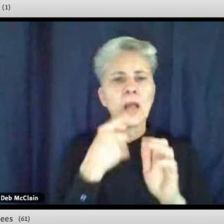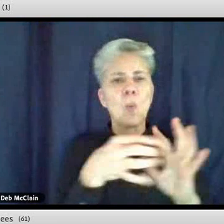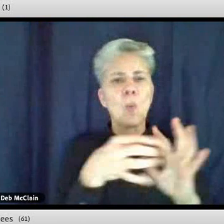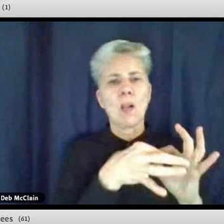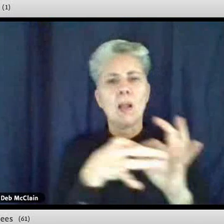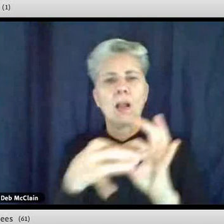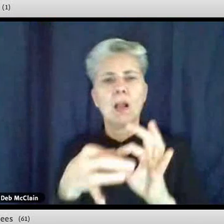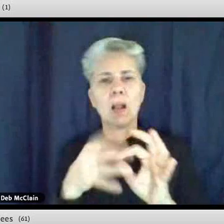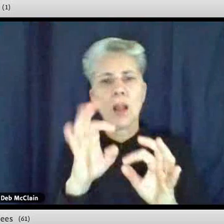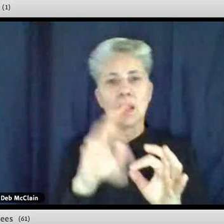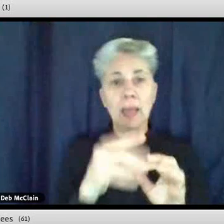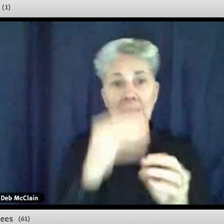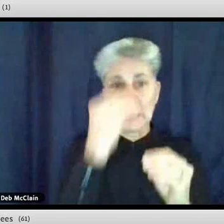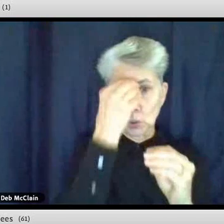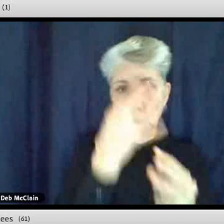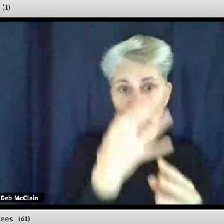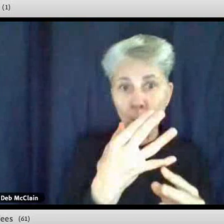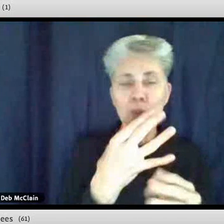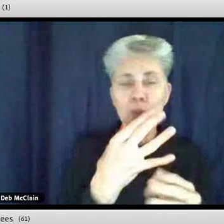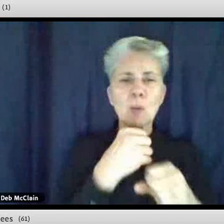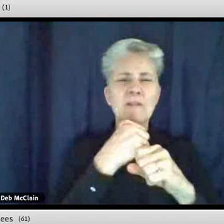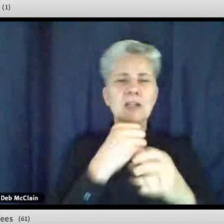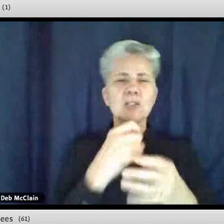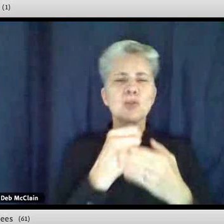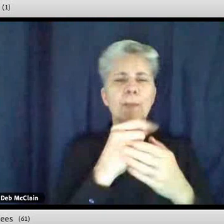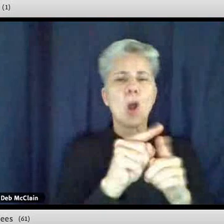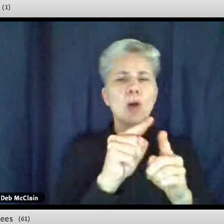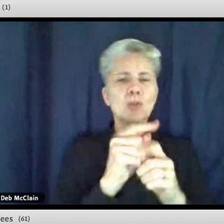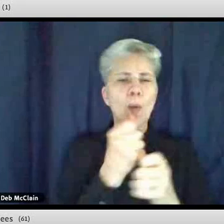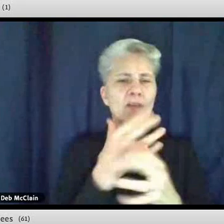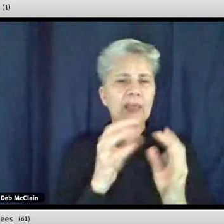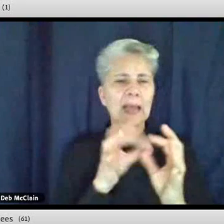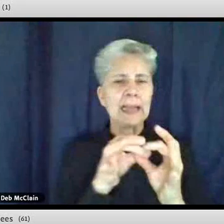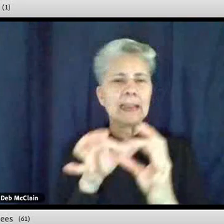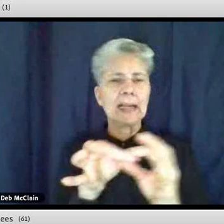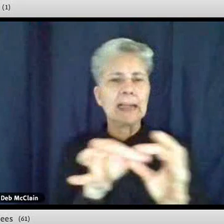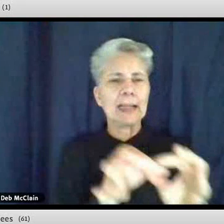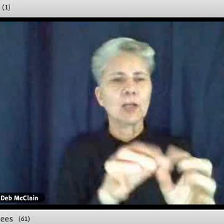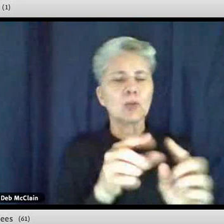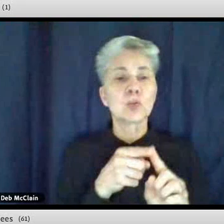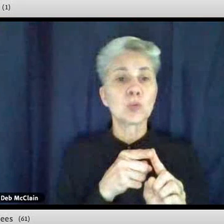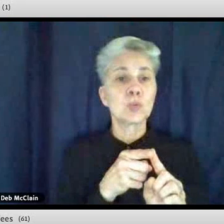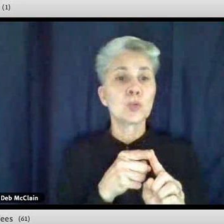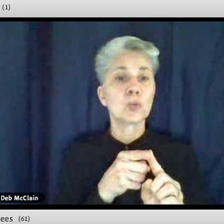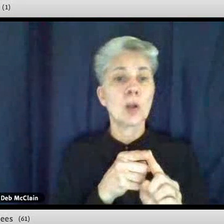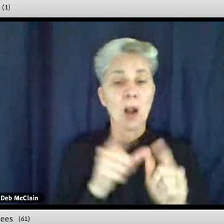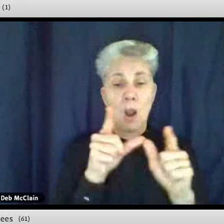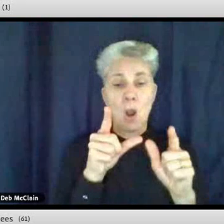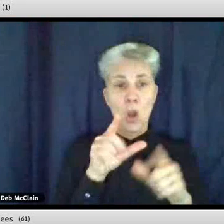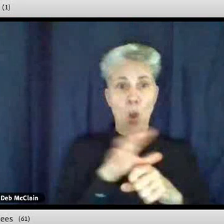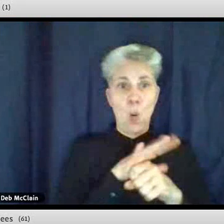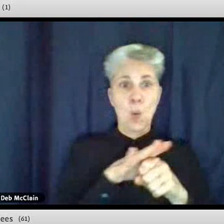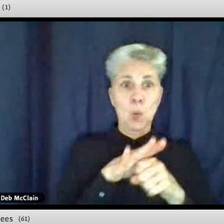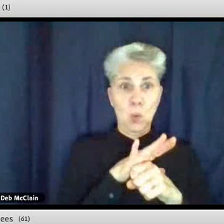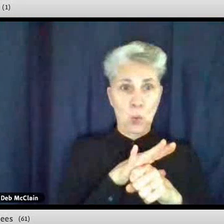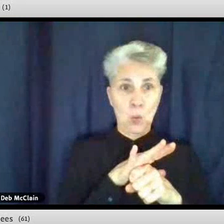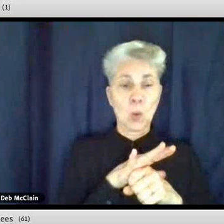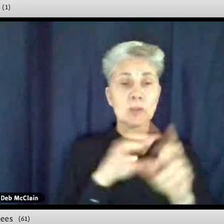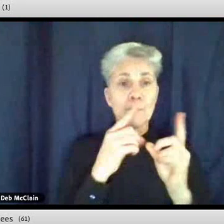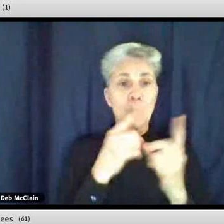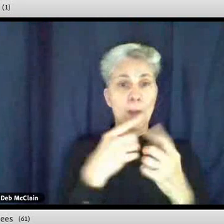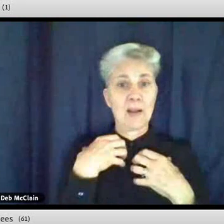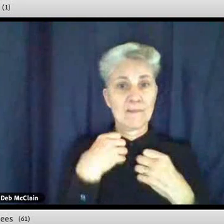just a second. It's going to give you a little bit of news, symptoms, prevention, treatments, and you'll see that everything is linked to the